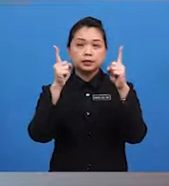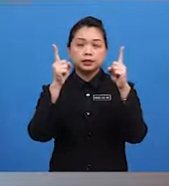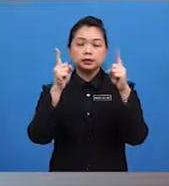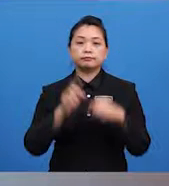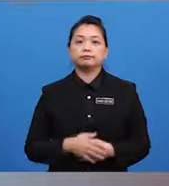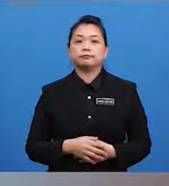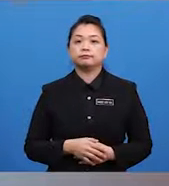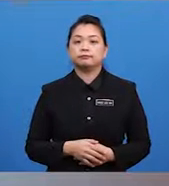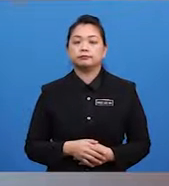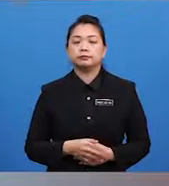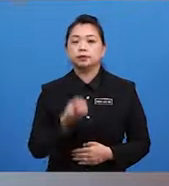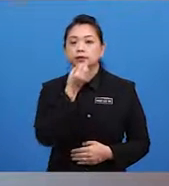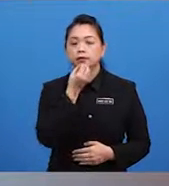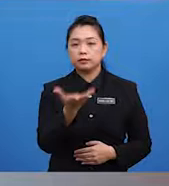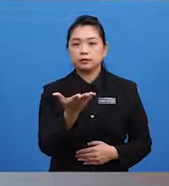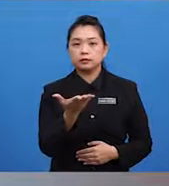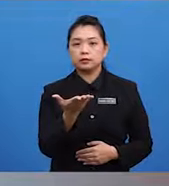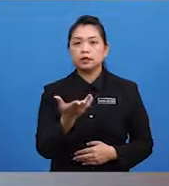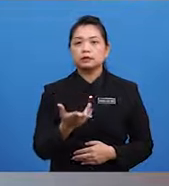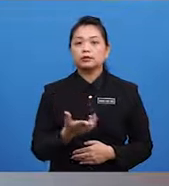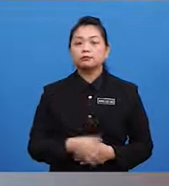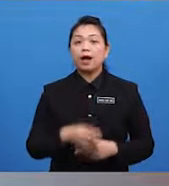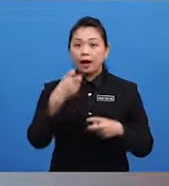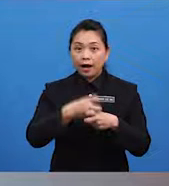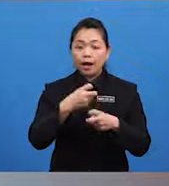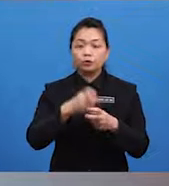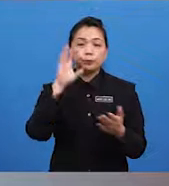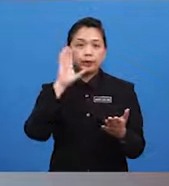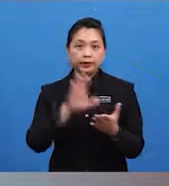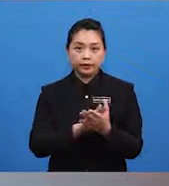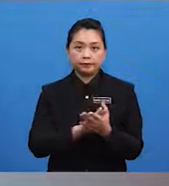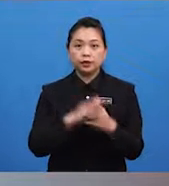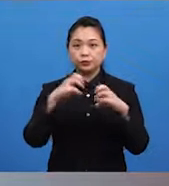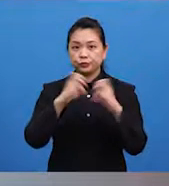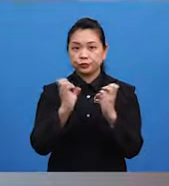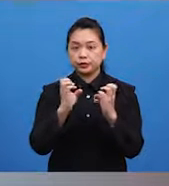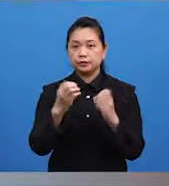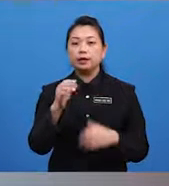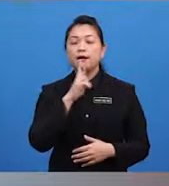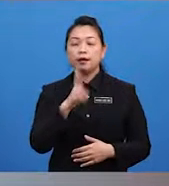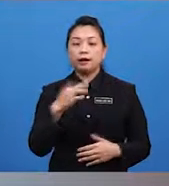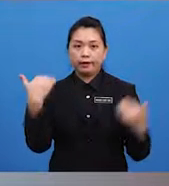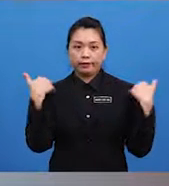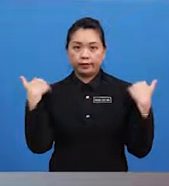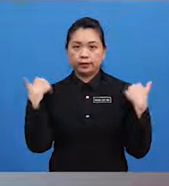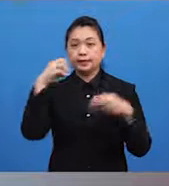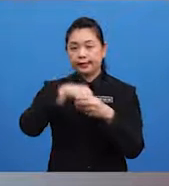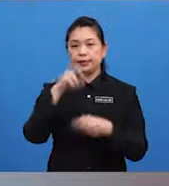1 tells us that it is hard to believe that durians are available in the